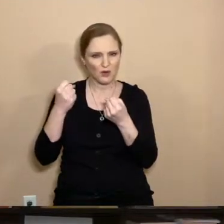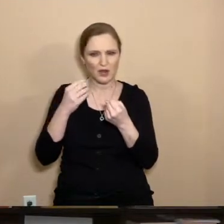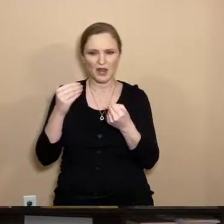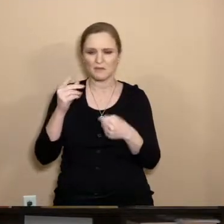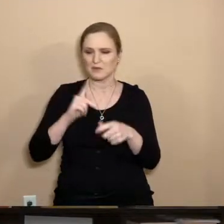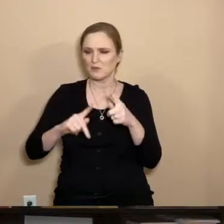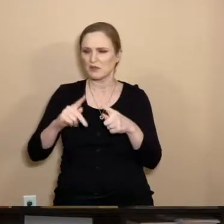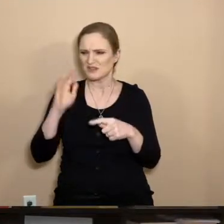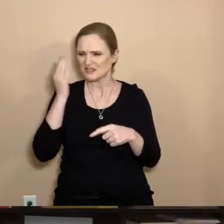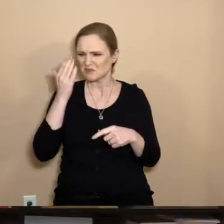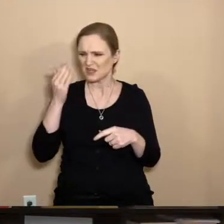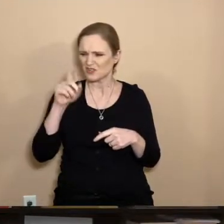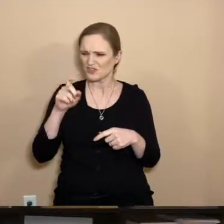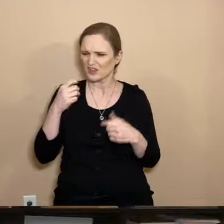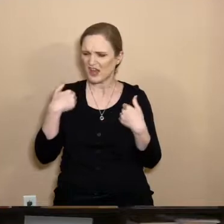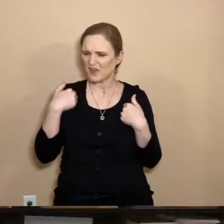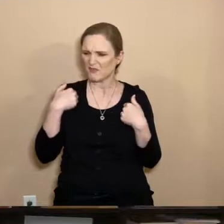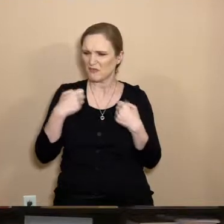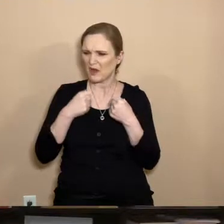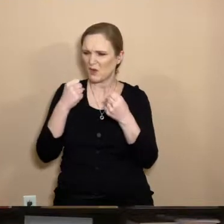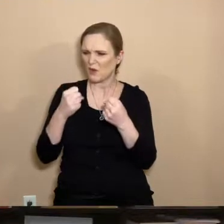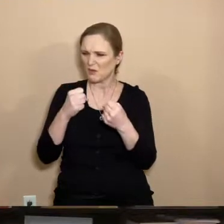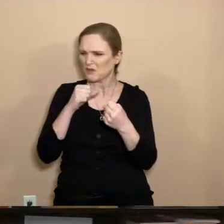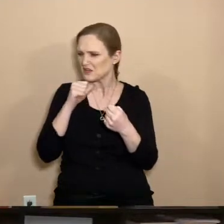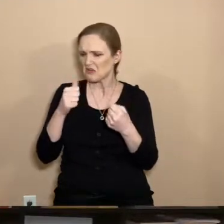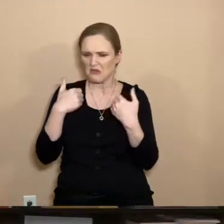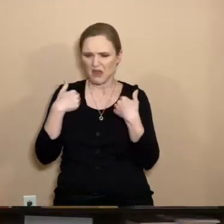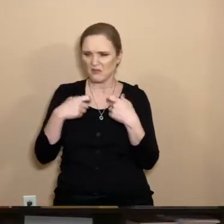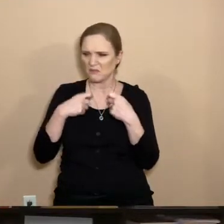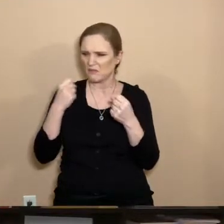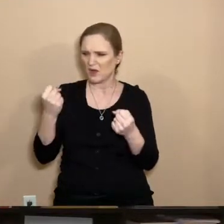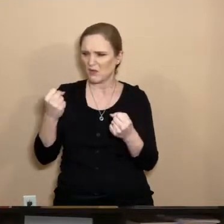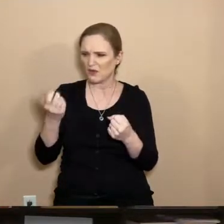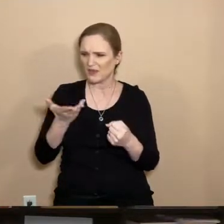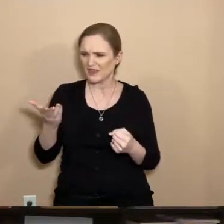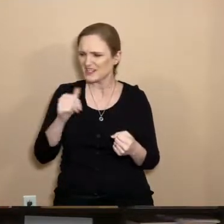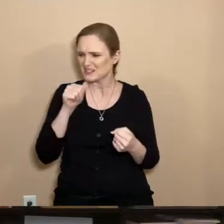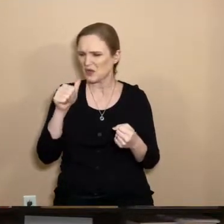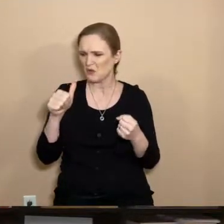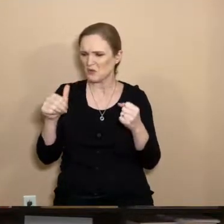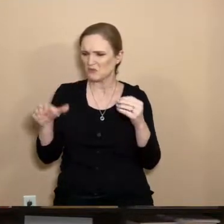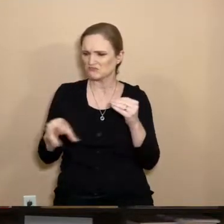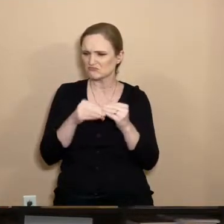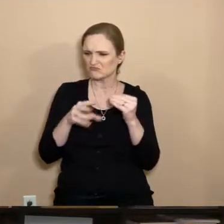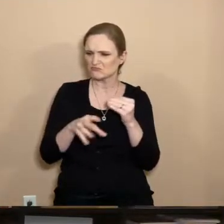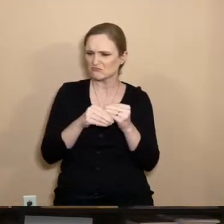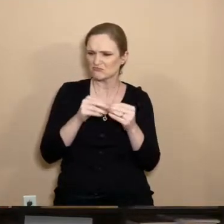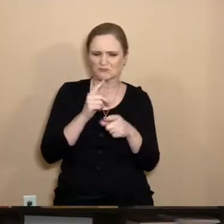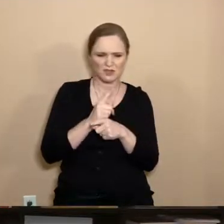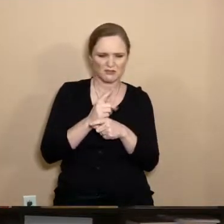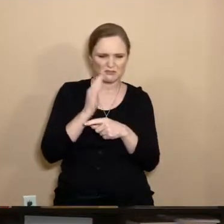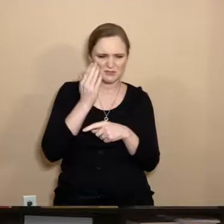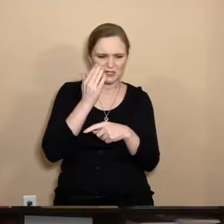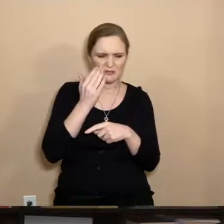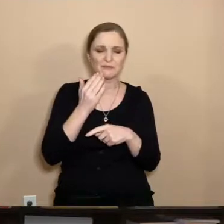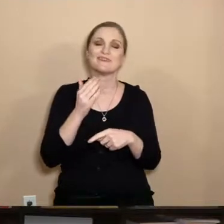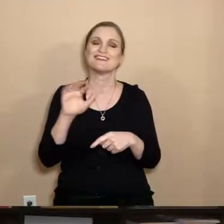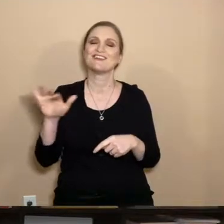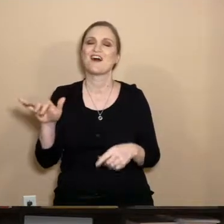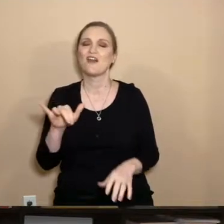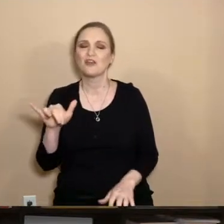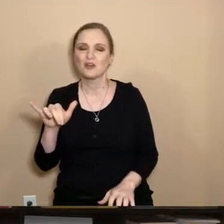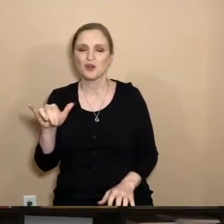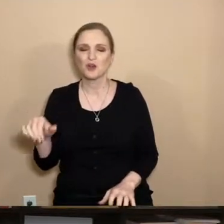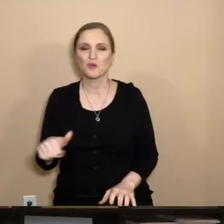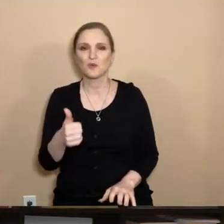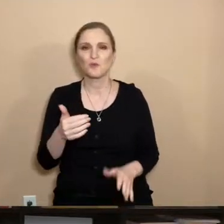that seem like they should have power that are treated poorly. And it just, things do not add up. And this is, again, just another way of saying